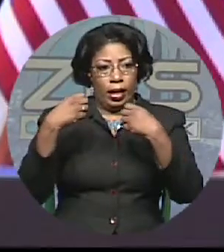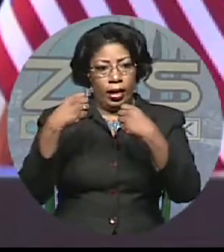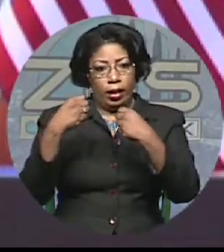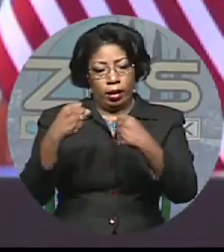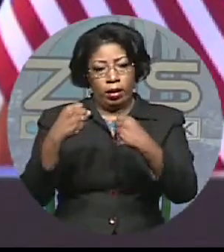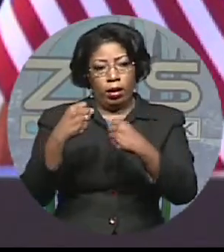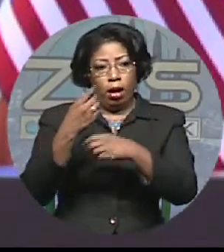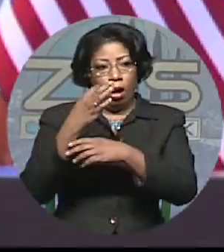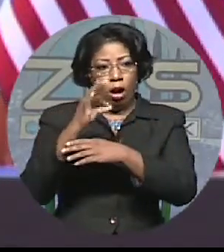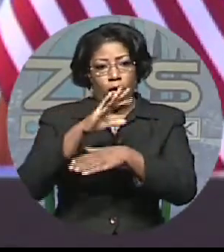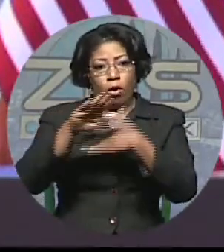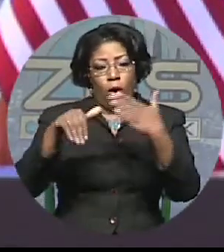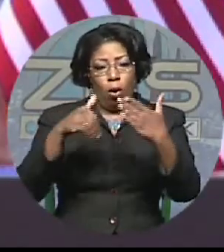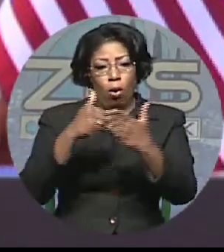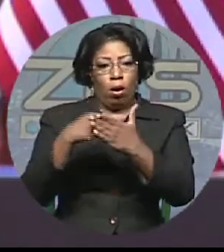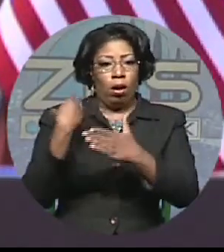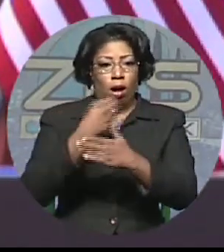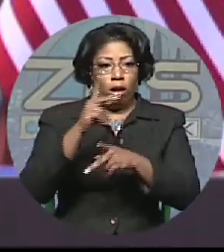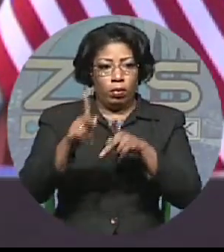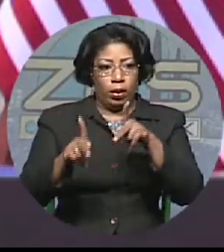dignity of all our people.